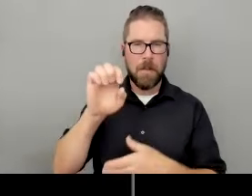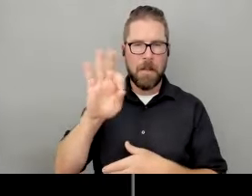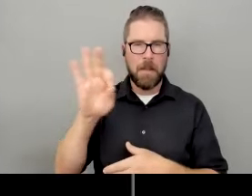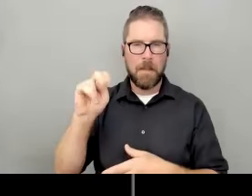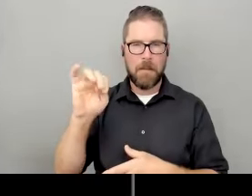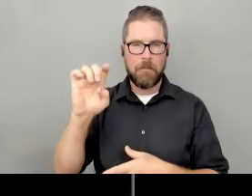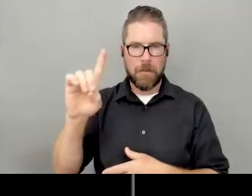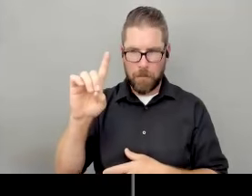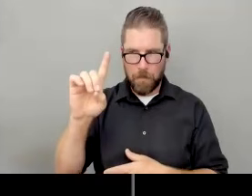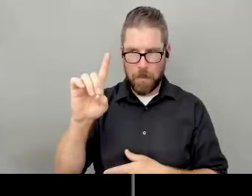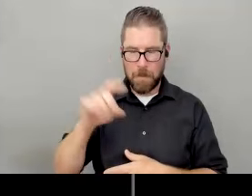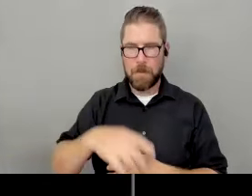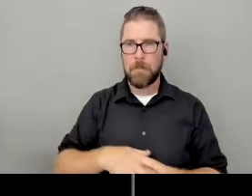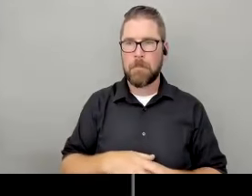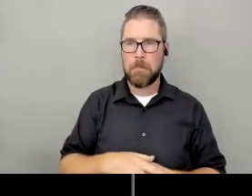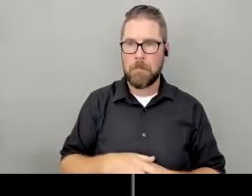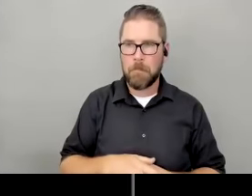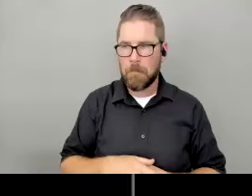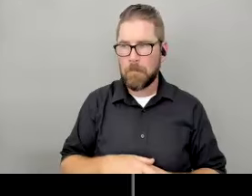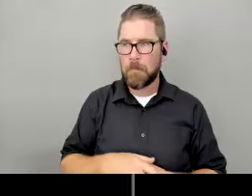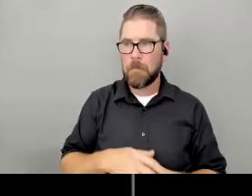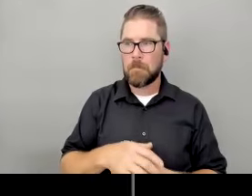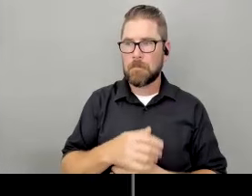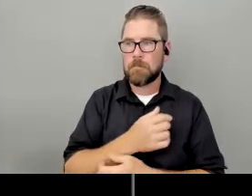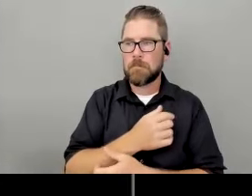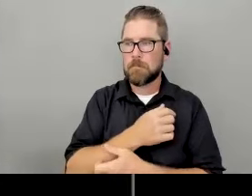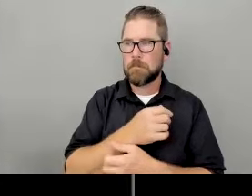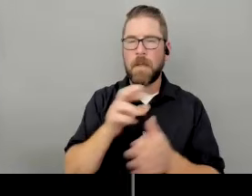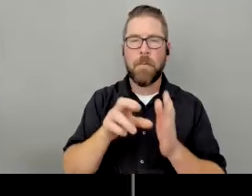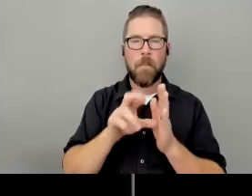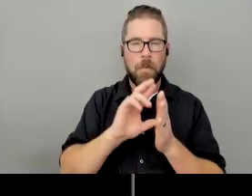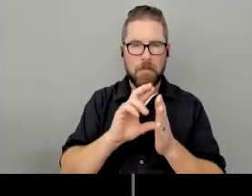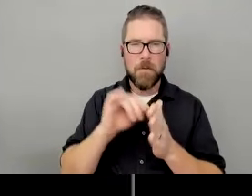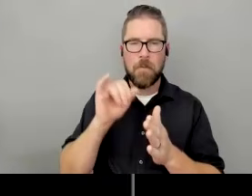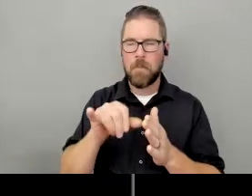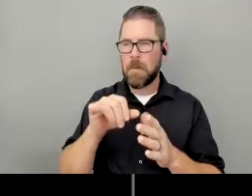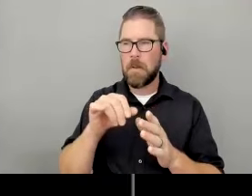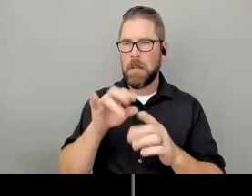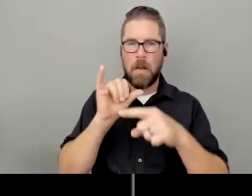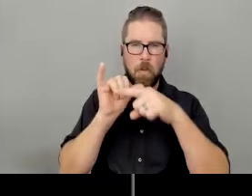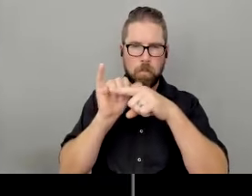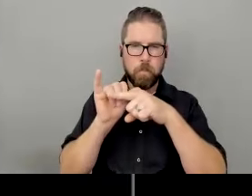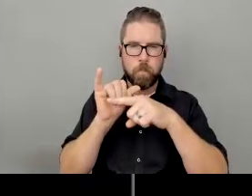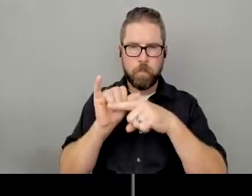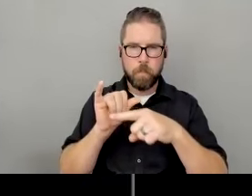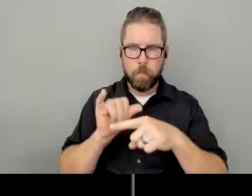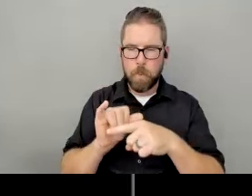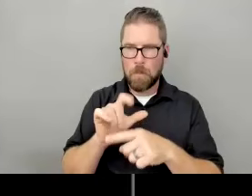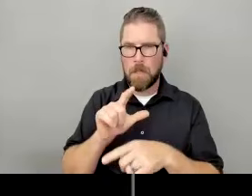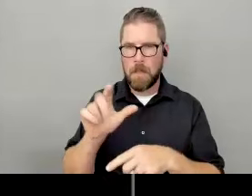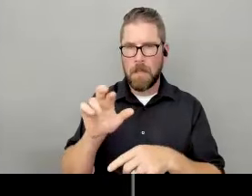Perpendicular plate of ethmoid, the vomer, right and left turbinates, right and left maxilla.